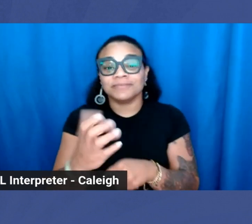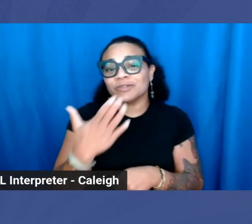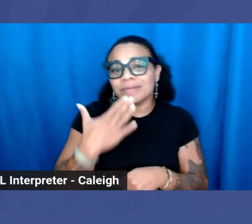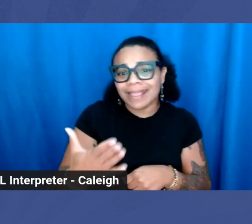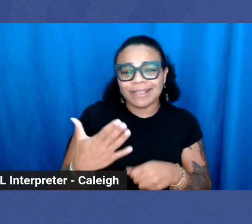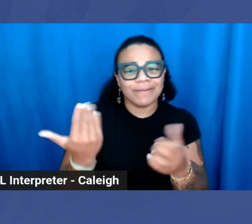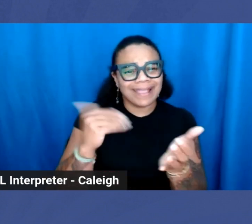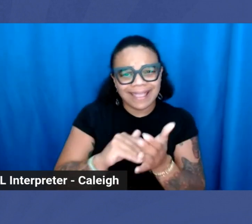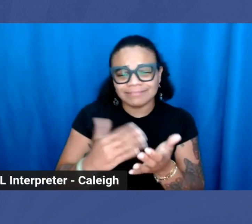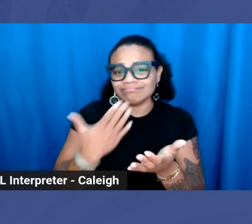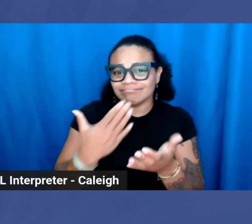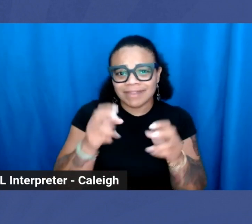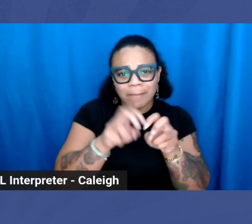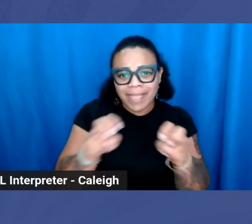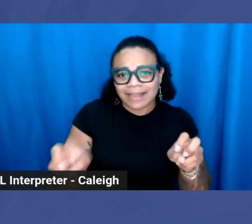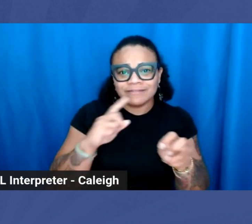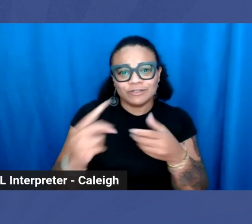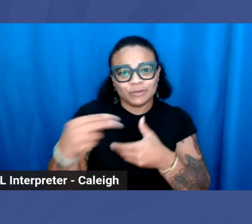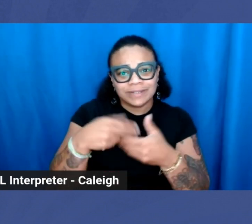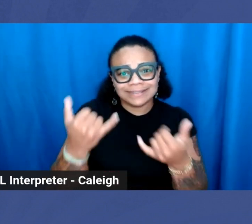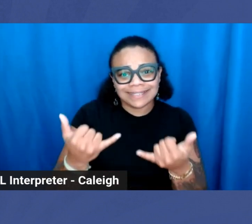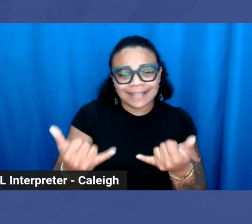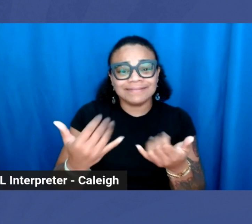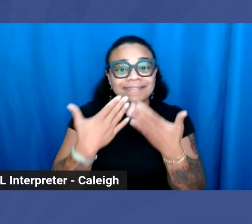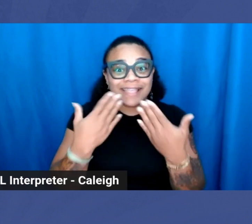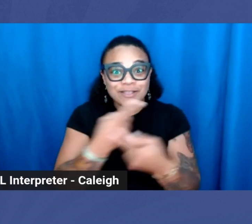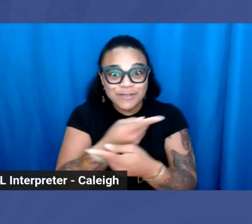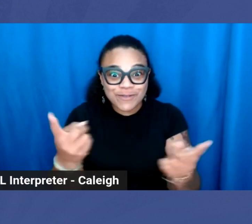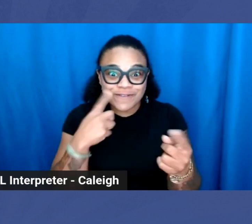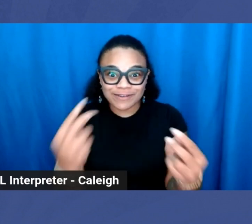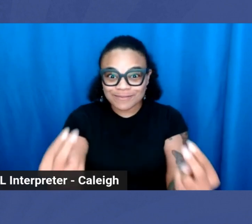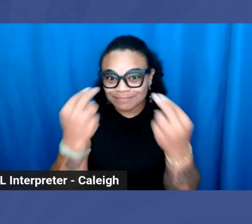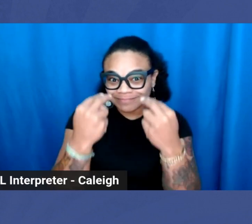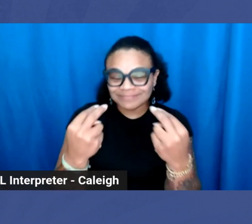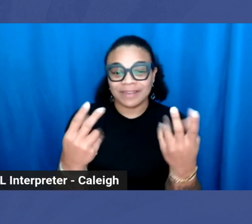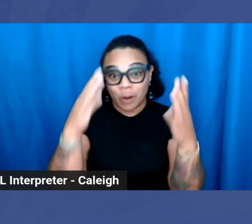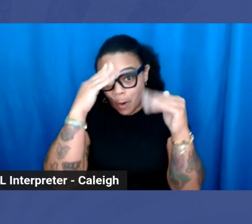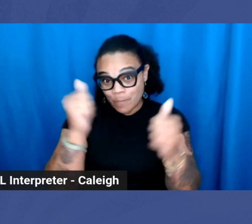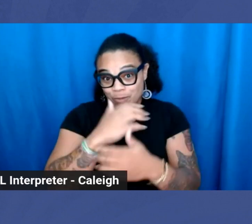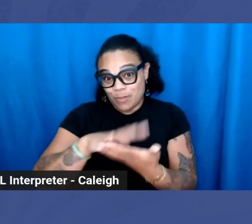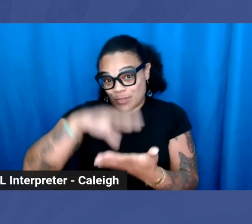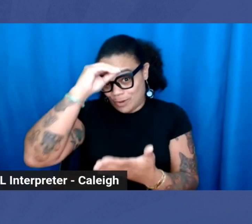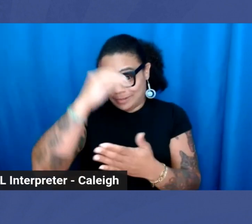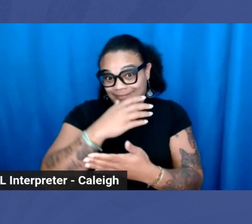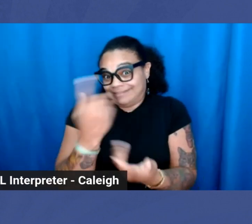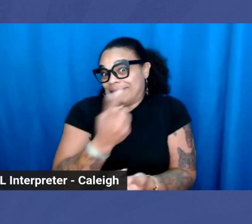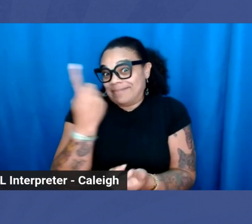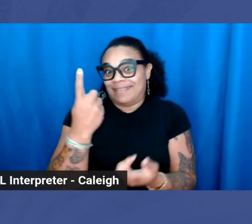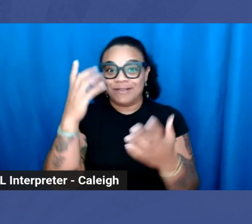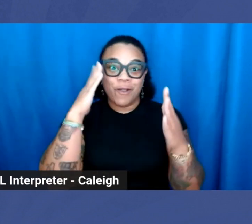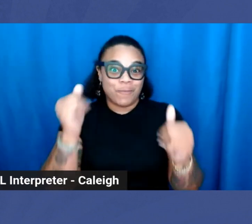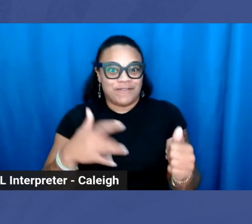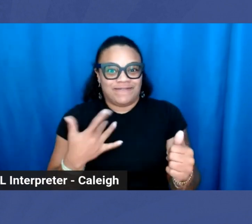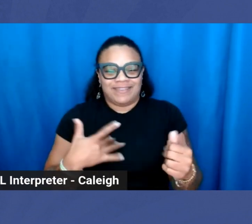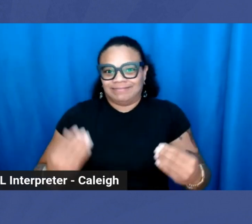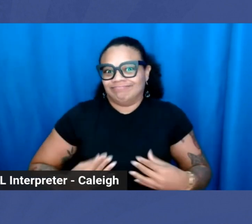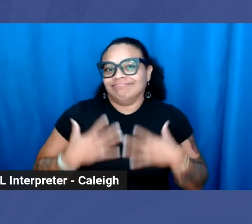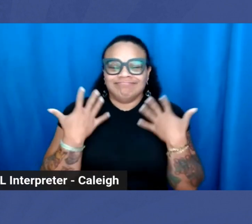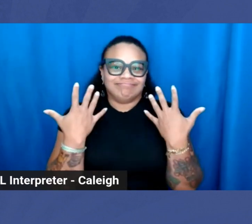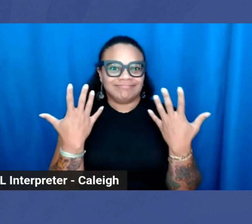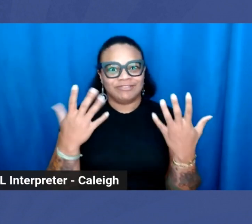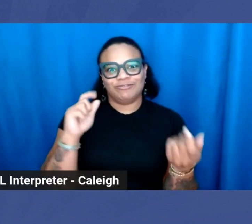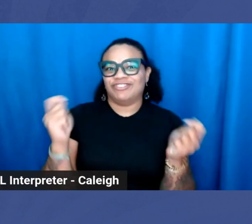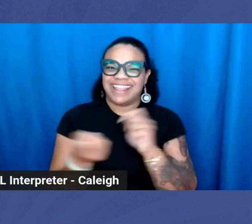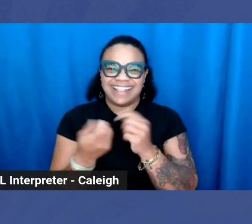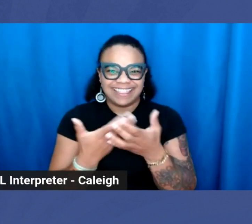here today. And thanks all of you for joining. I hope you learned something and I hope you feel fired up to change things. If you